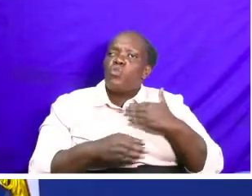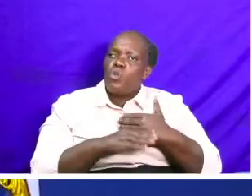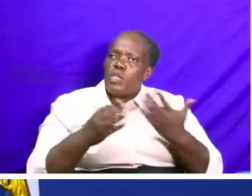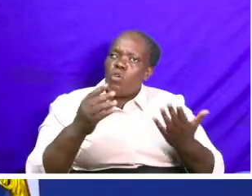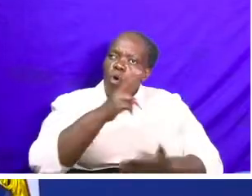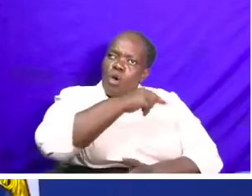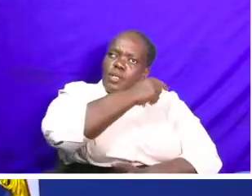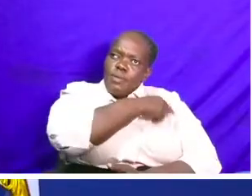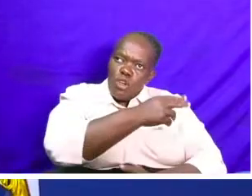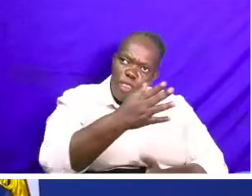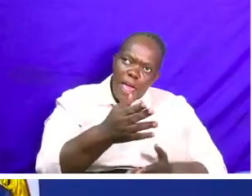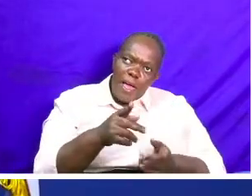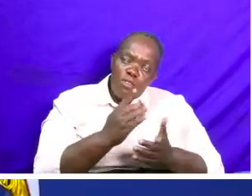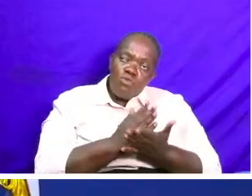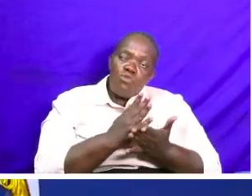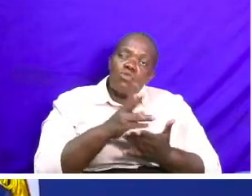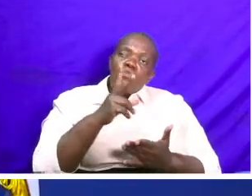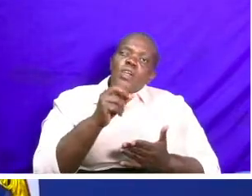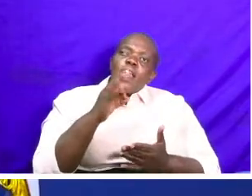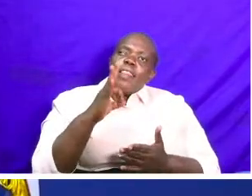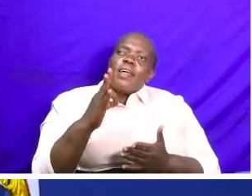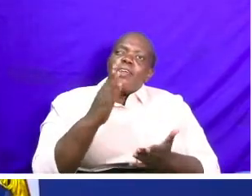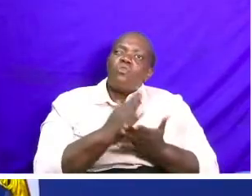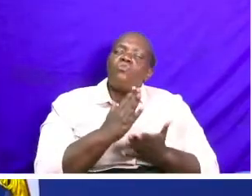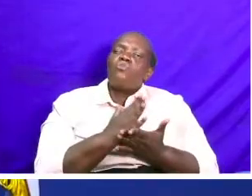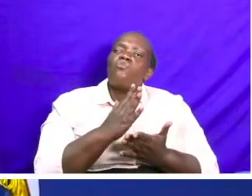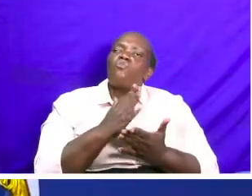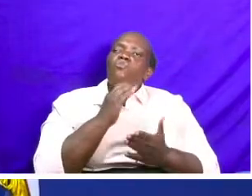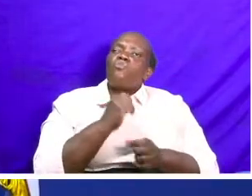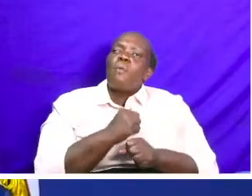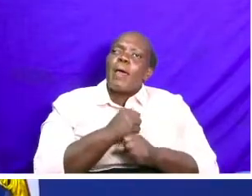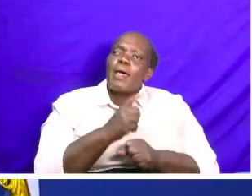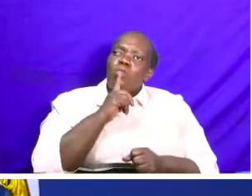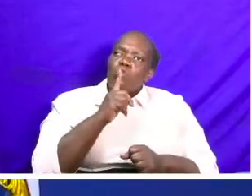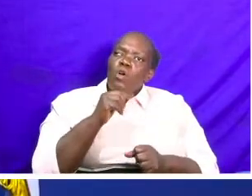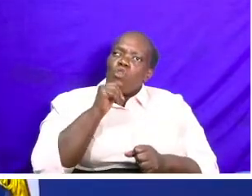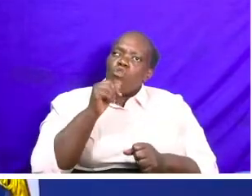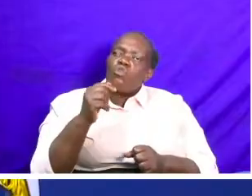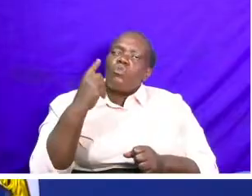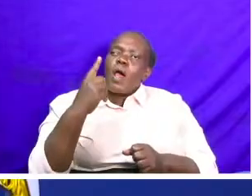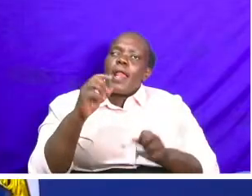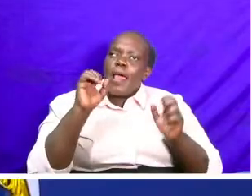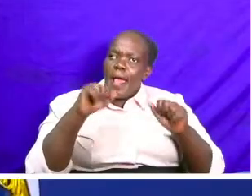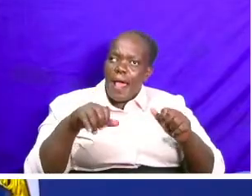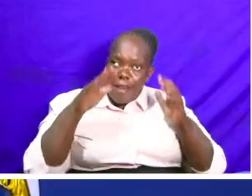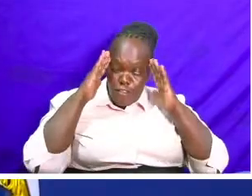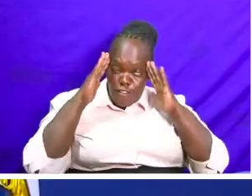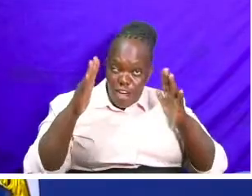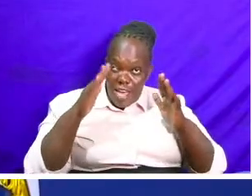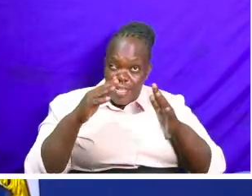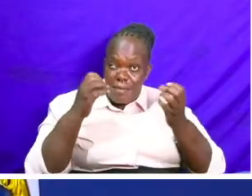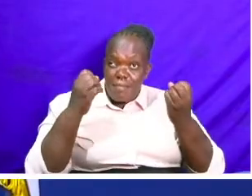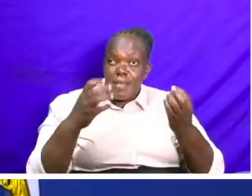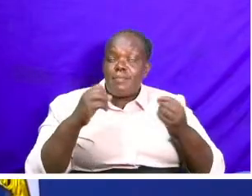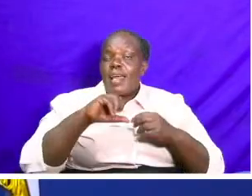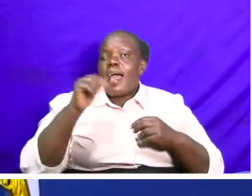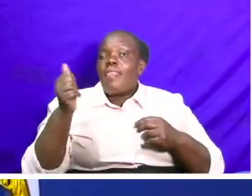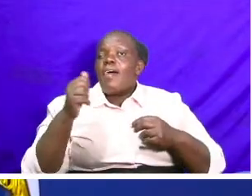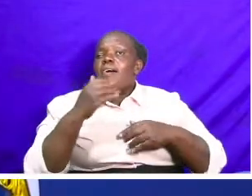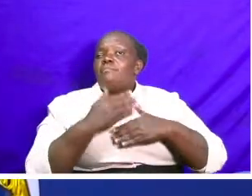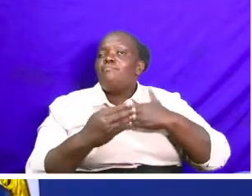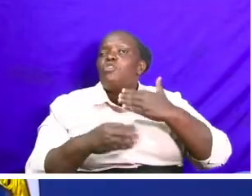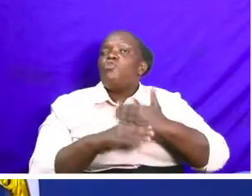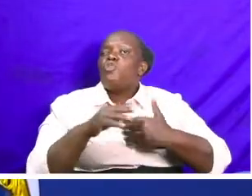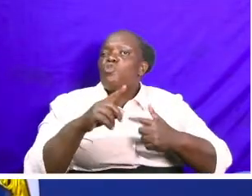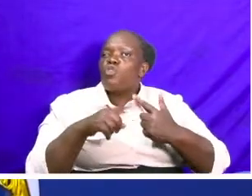facilities, the 23 of them, to make sure that it's not just one that you can focus on. There are many others that we continue to do. And